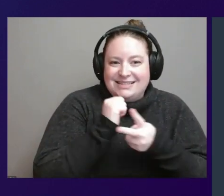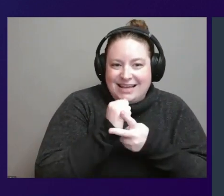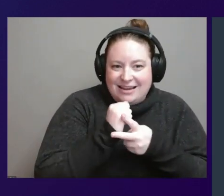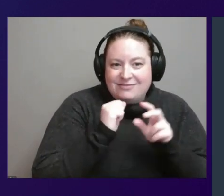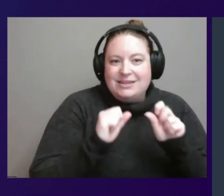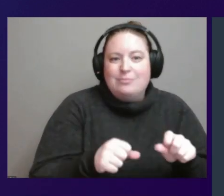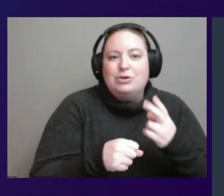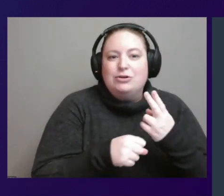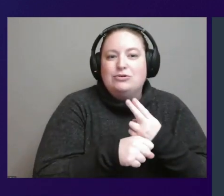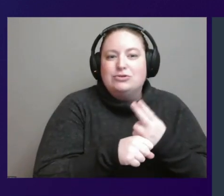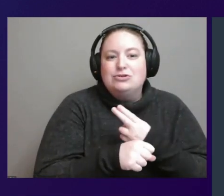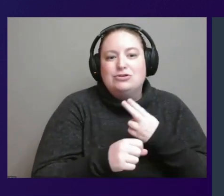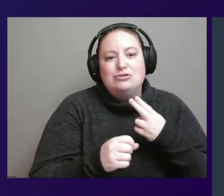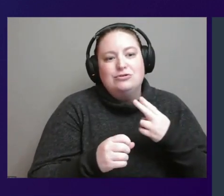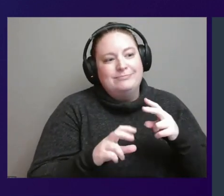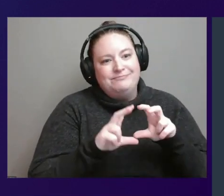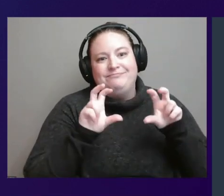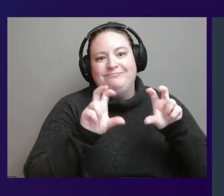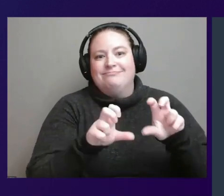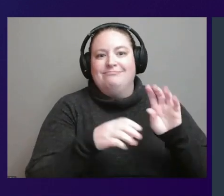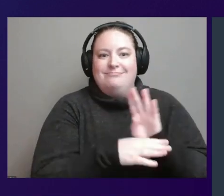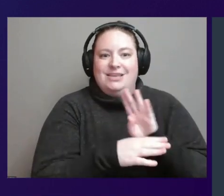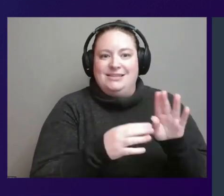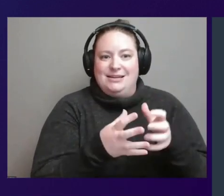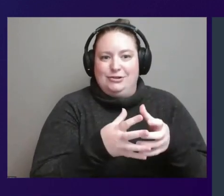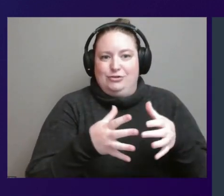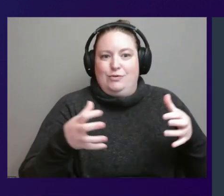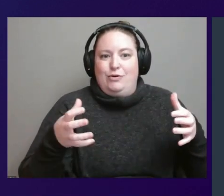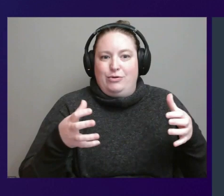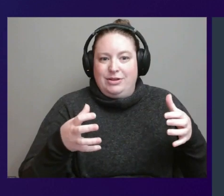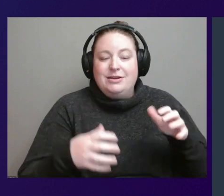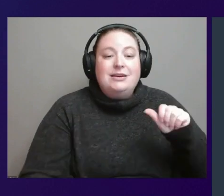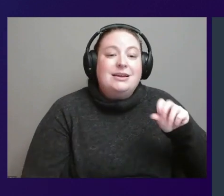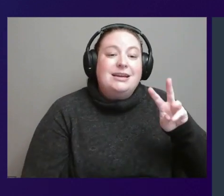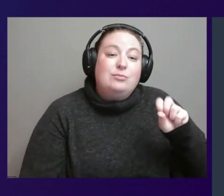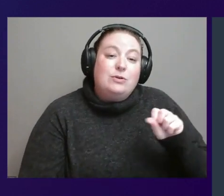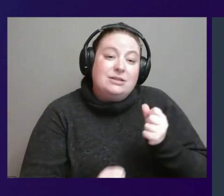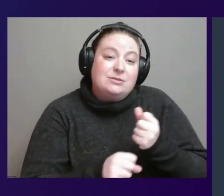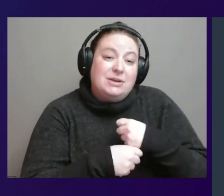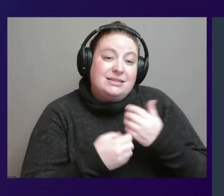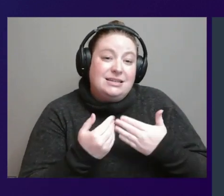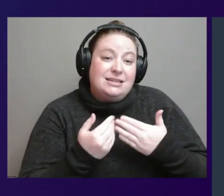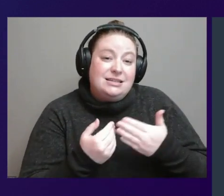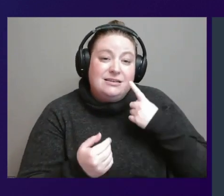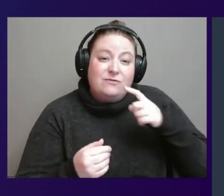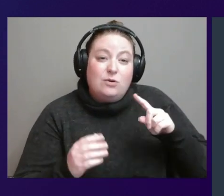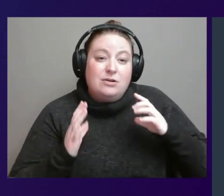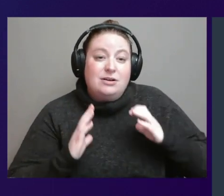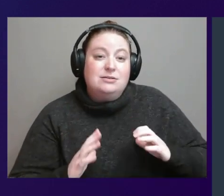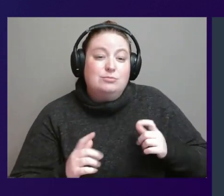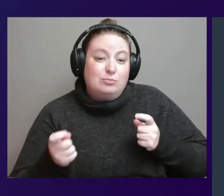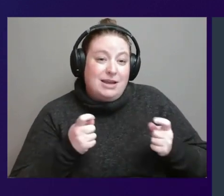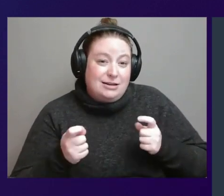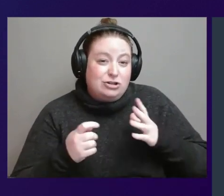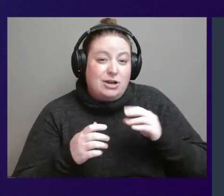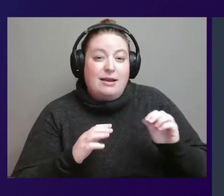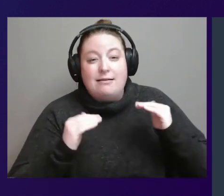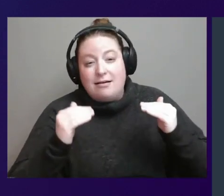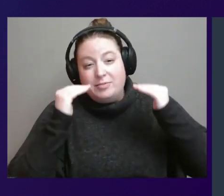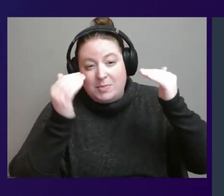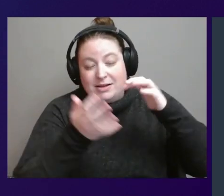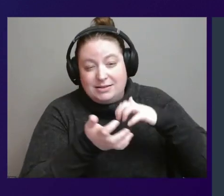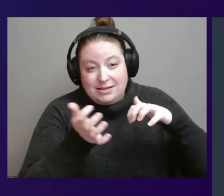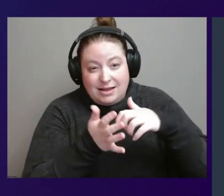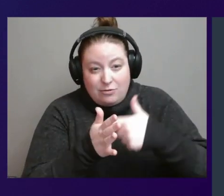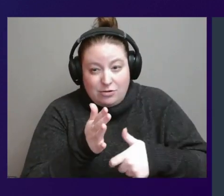growth. And AWS makes it easy for customers to manage and optimize their cloud costs, scale service as business